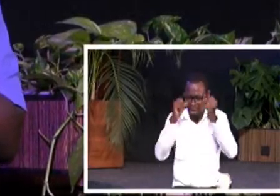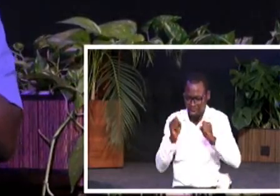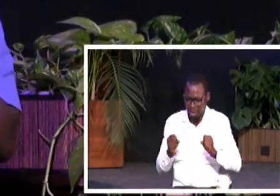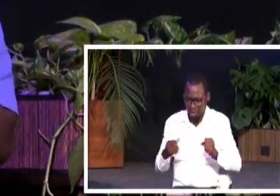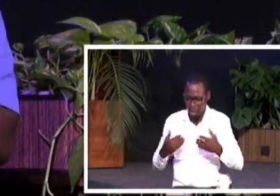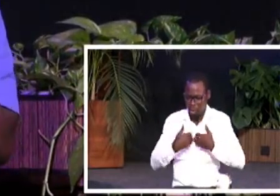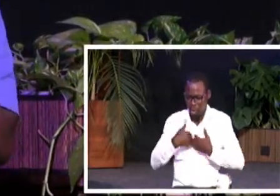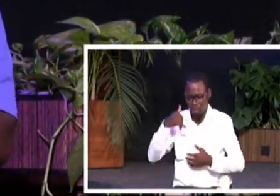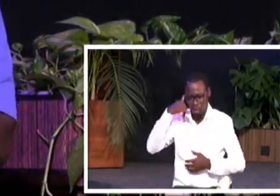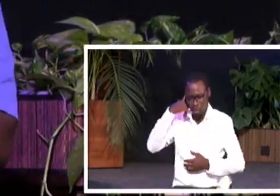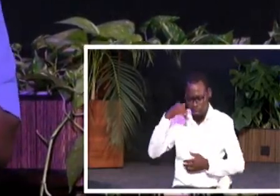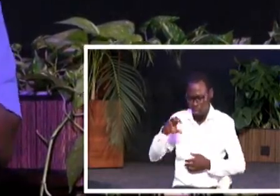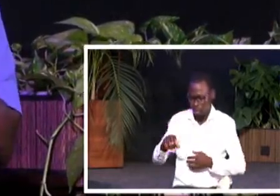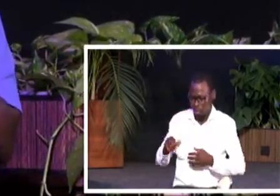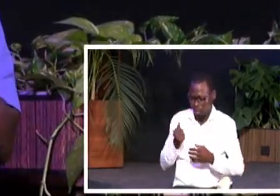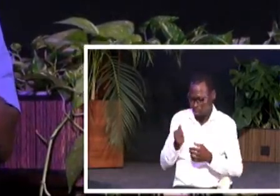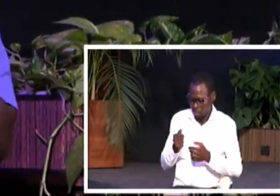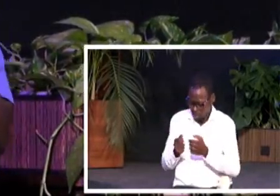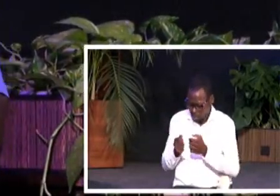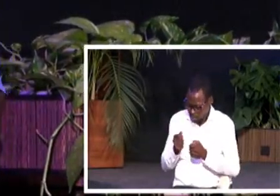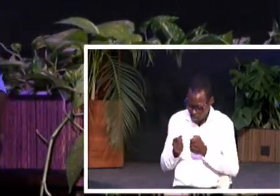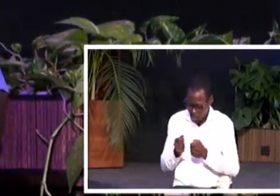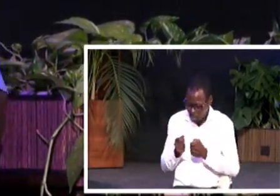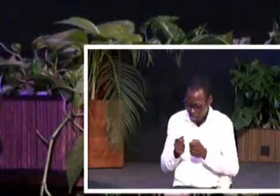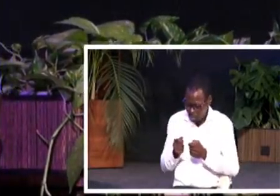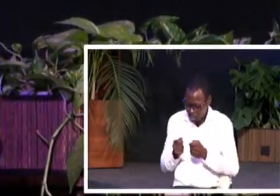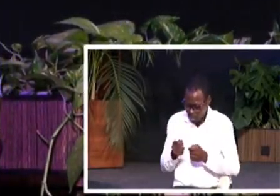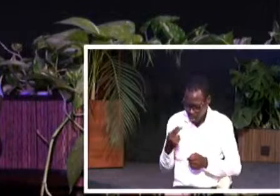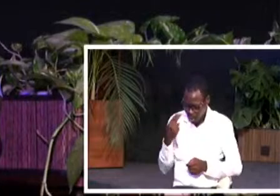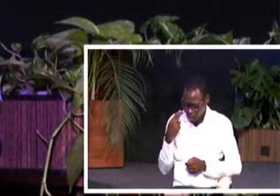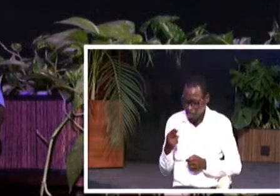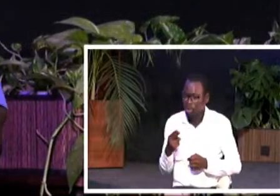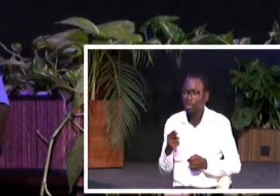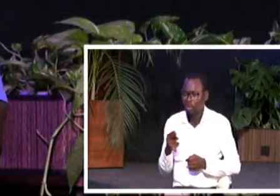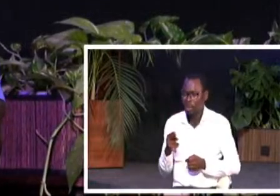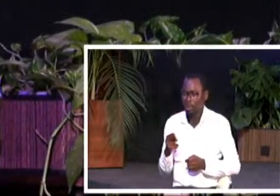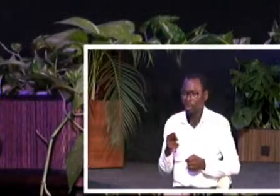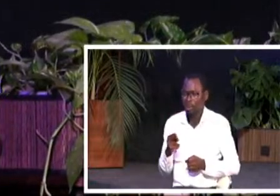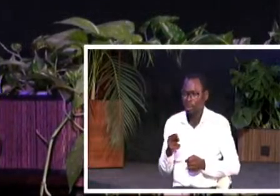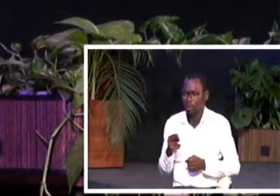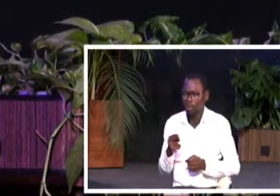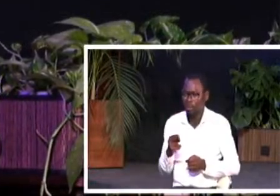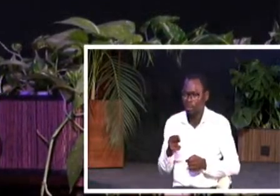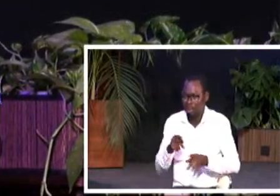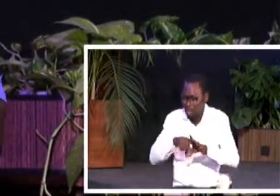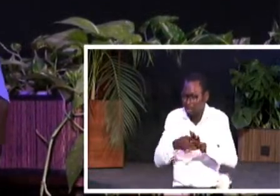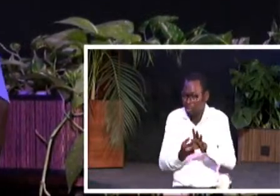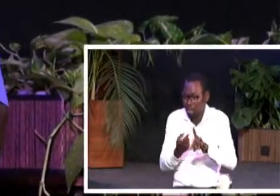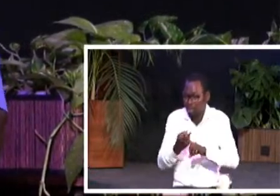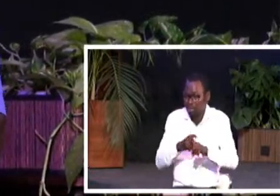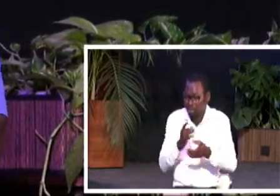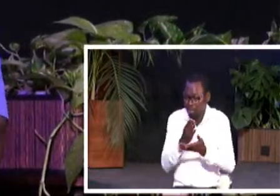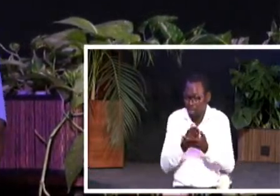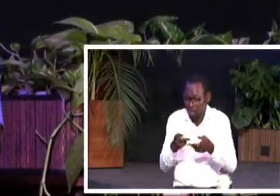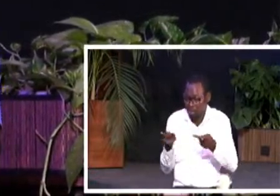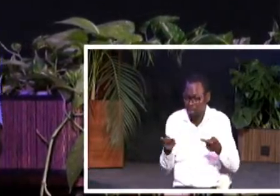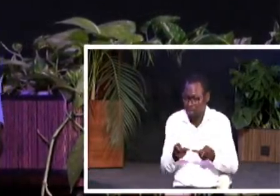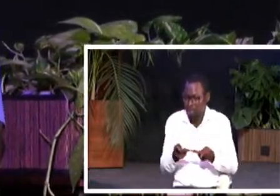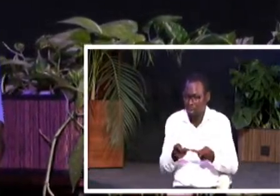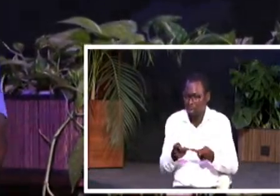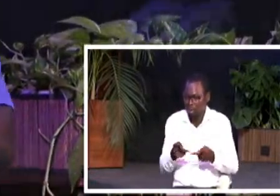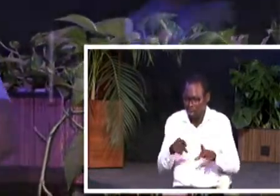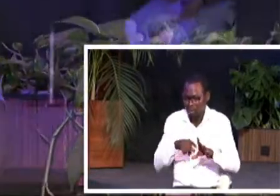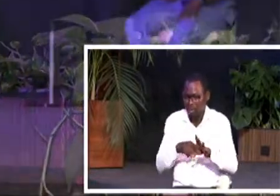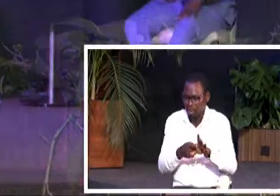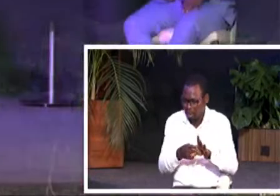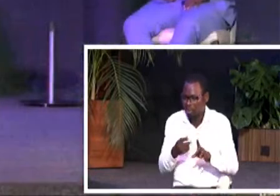automatically, AI-driven. So that's where the future is heading. So, but you have to start from somewhere. Start from